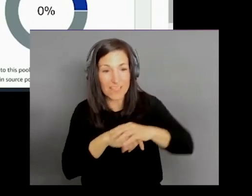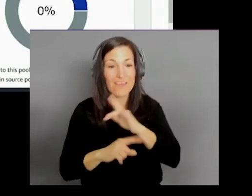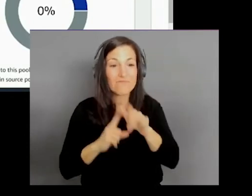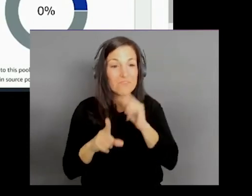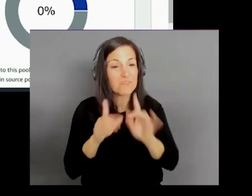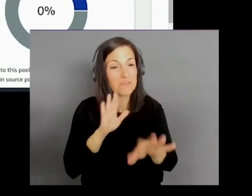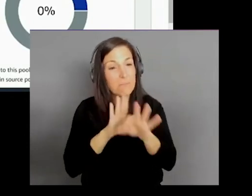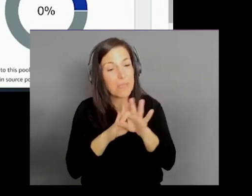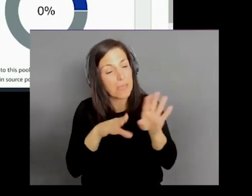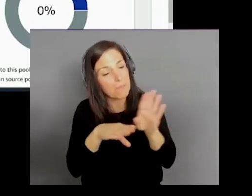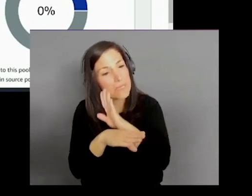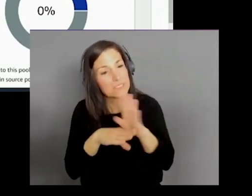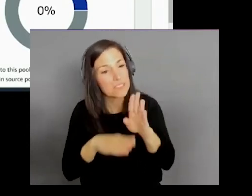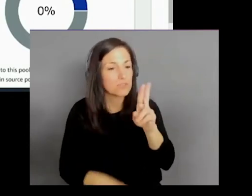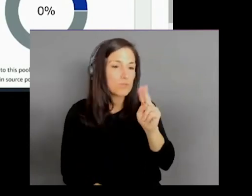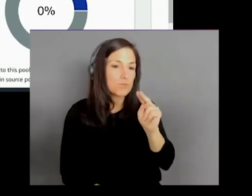on